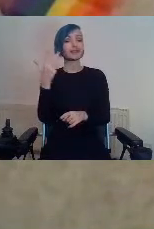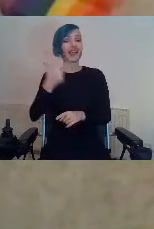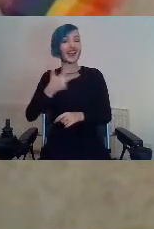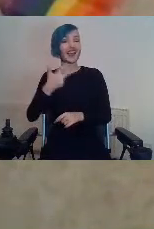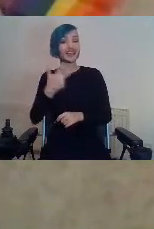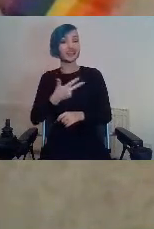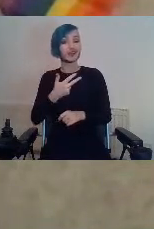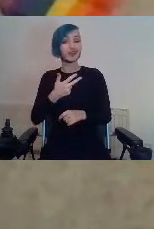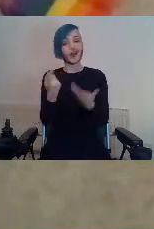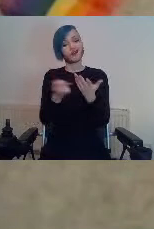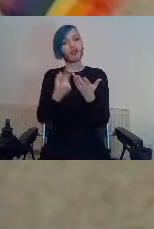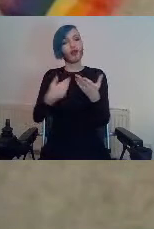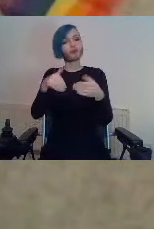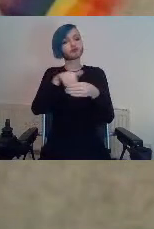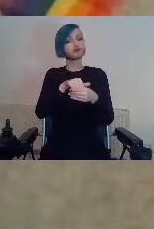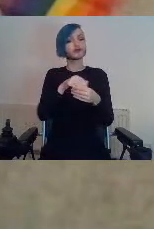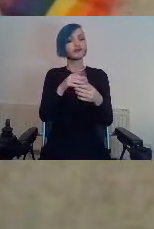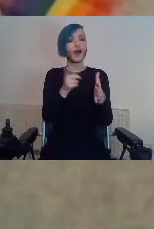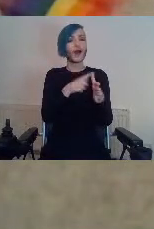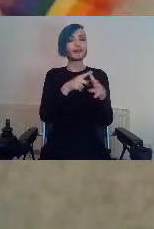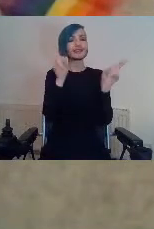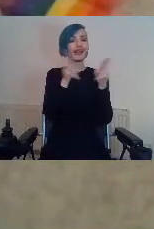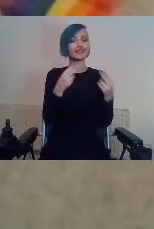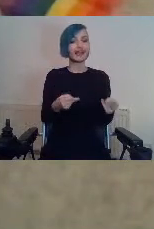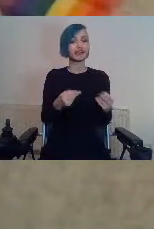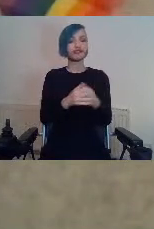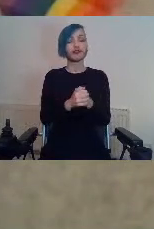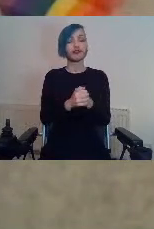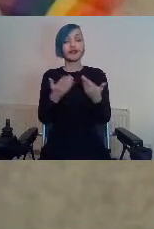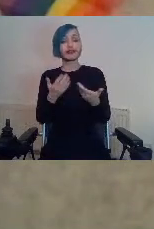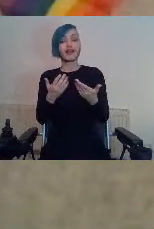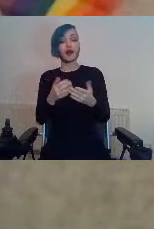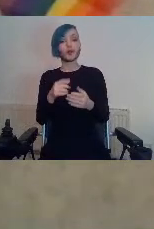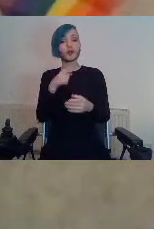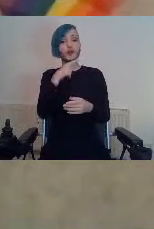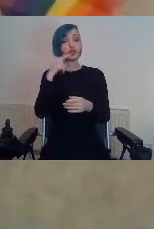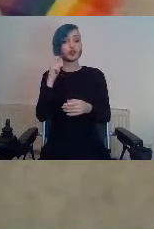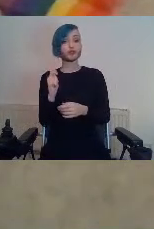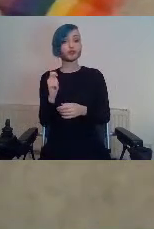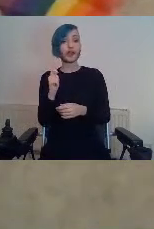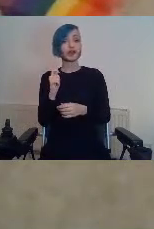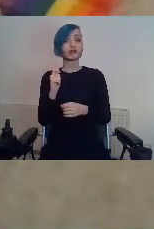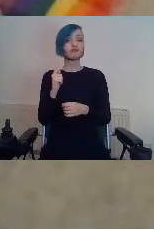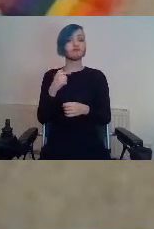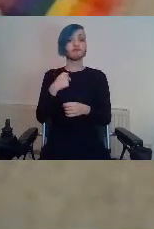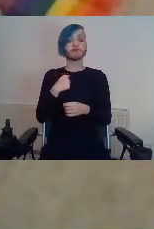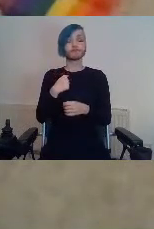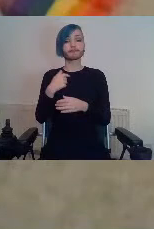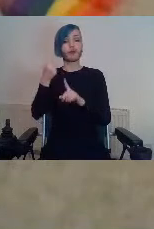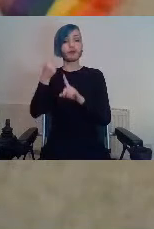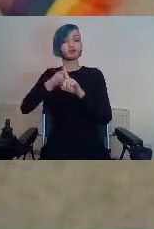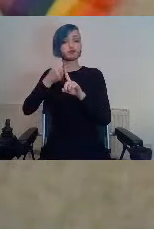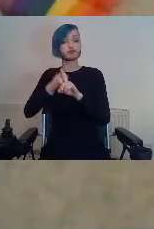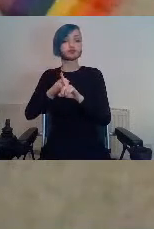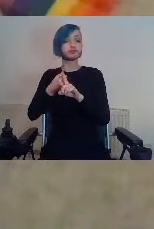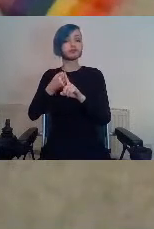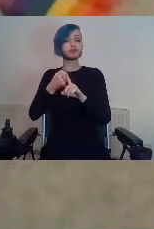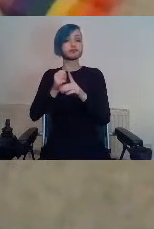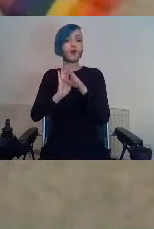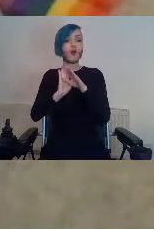now in Ukraine, I'm working with the capacity strengthening of LGBTQI plus movement.